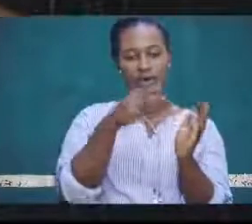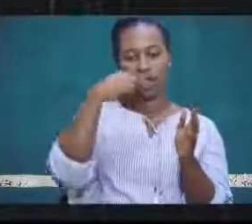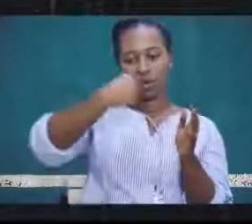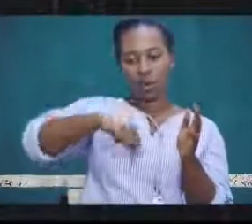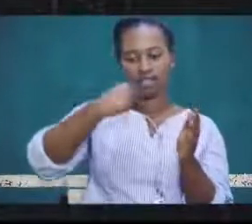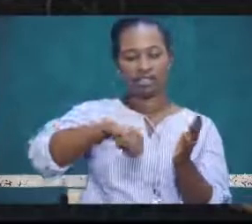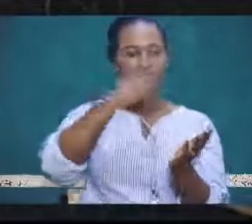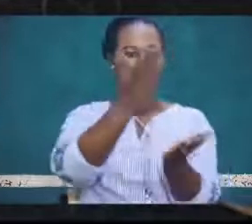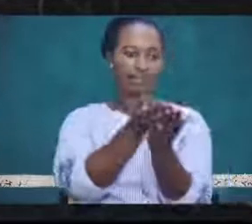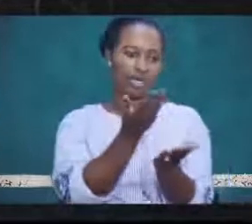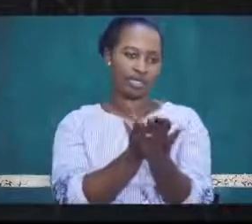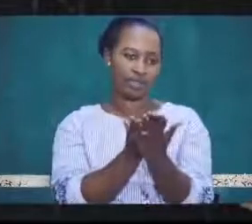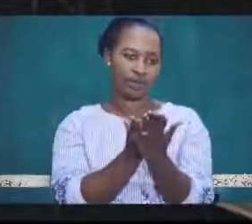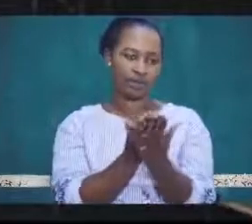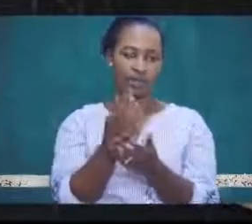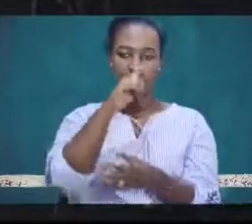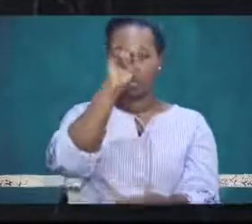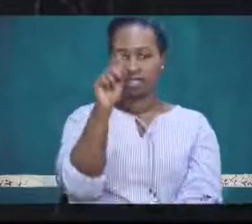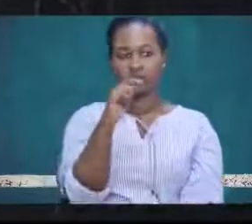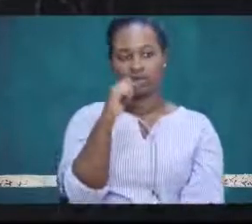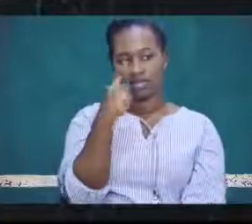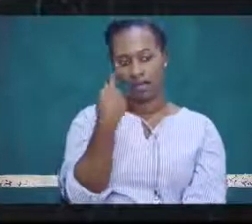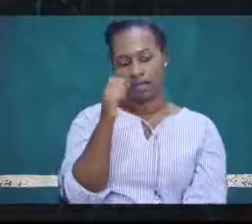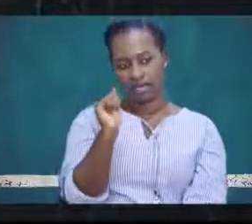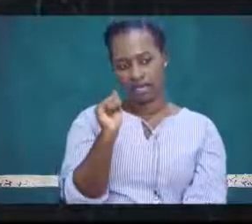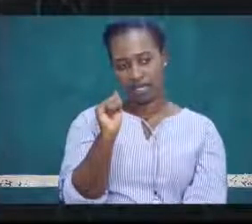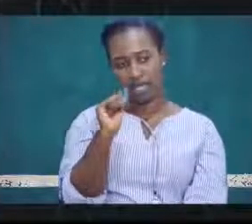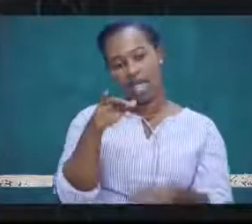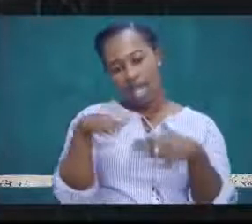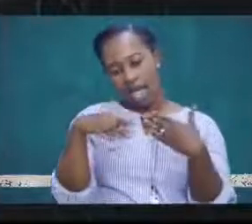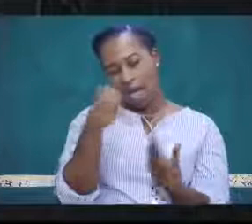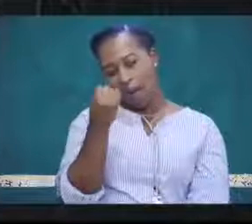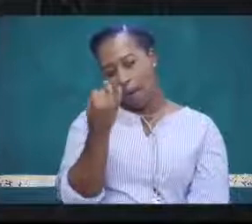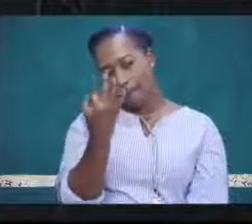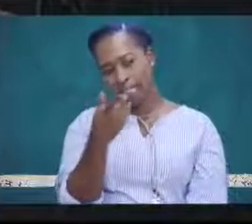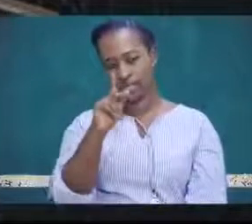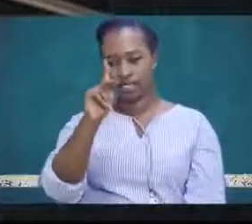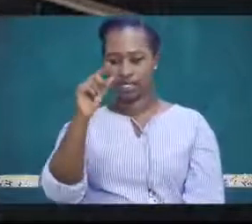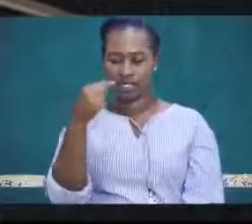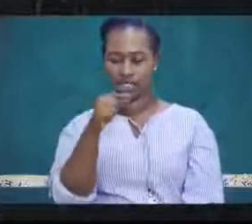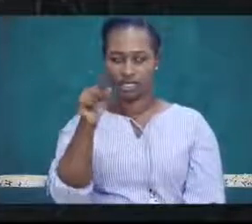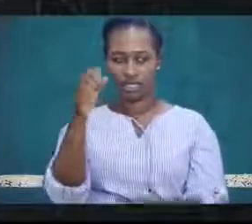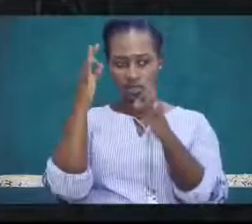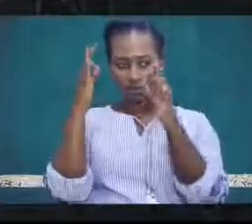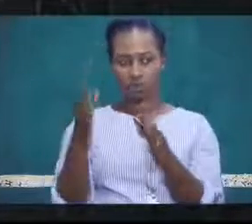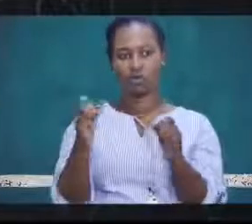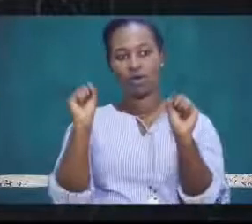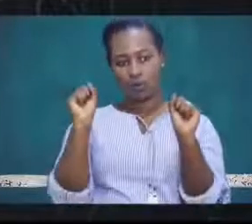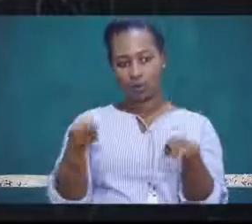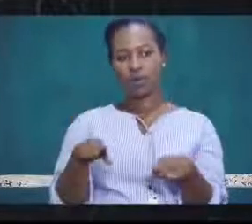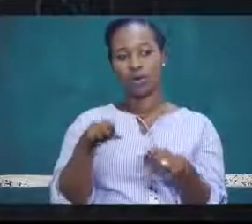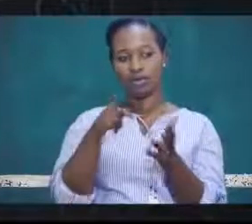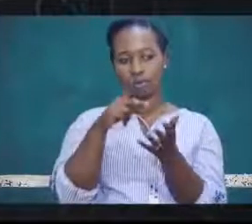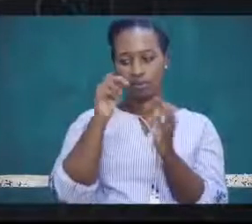related. So we have question 1, which says how many kilograms of that good would one